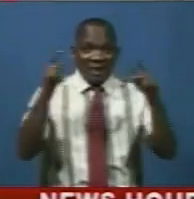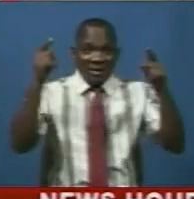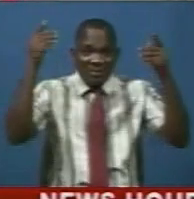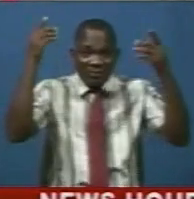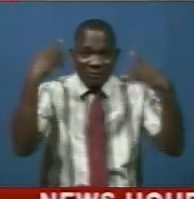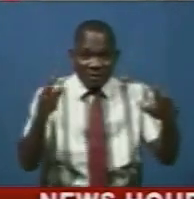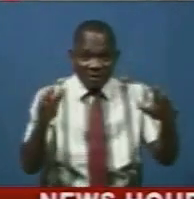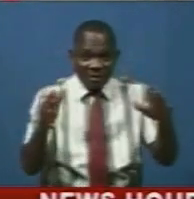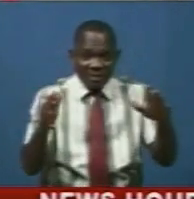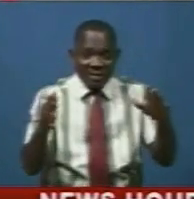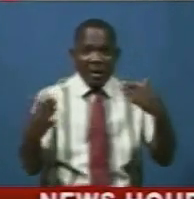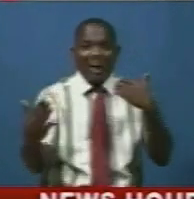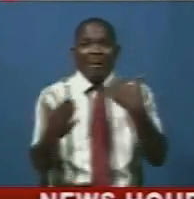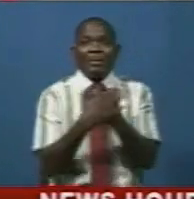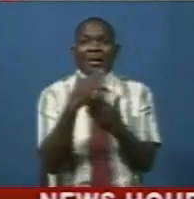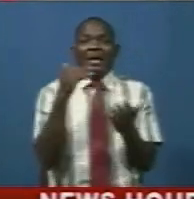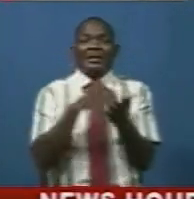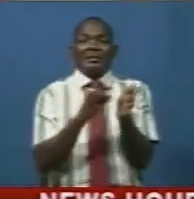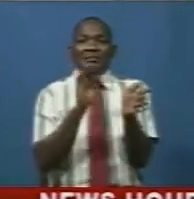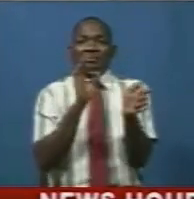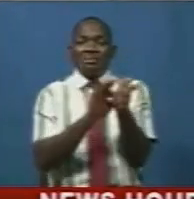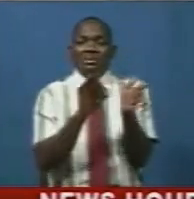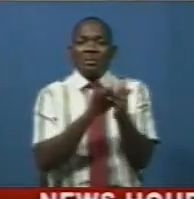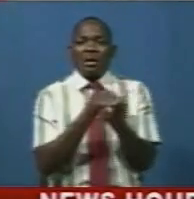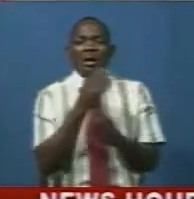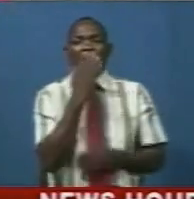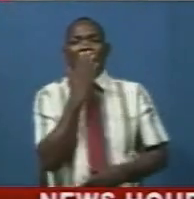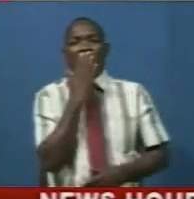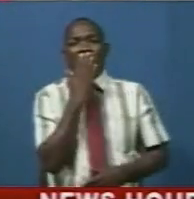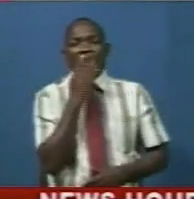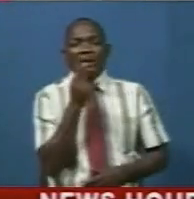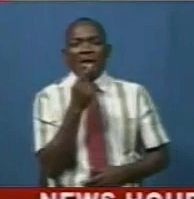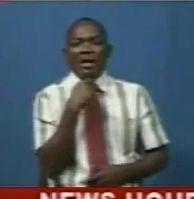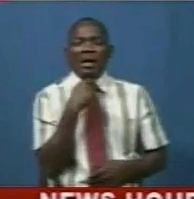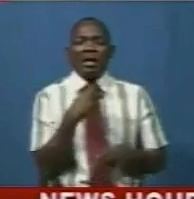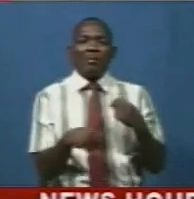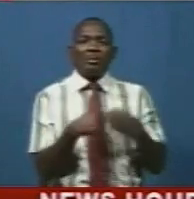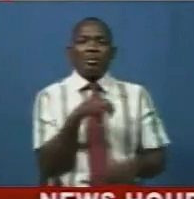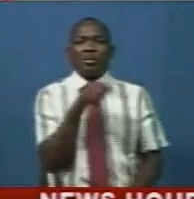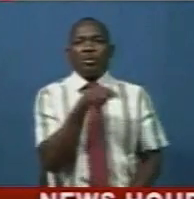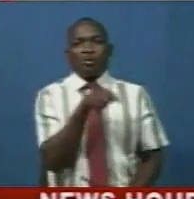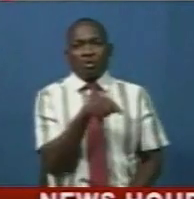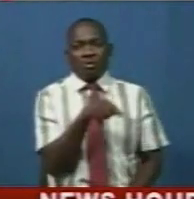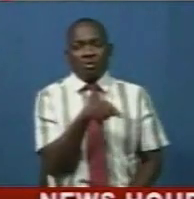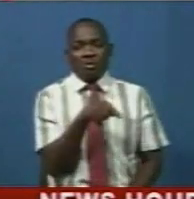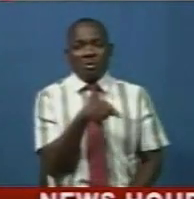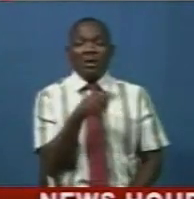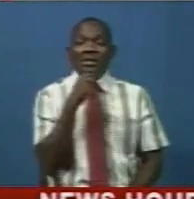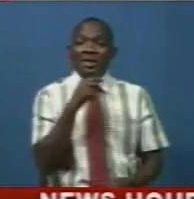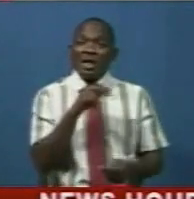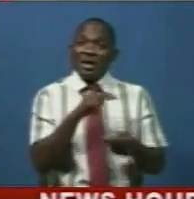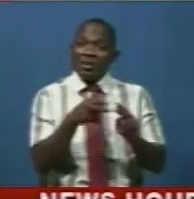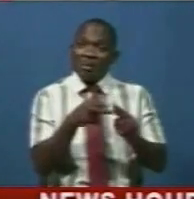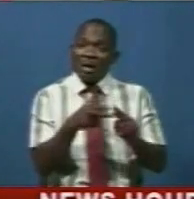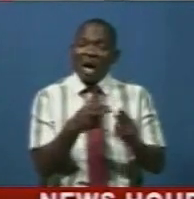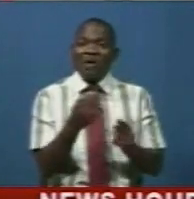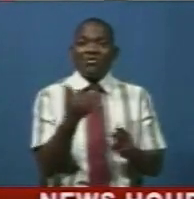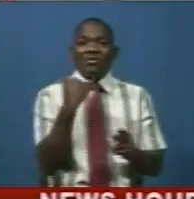the results and have since brought figures to